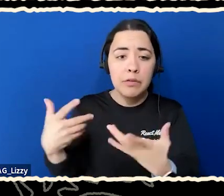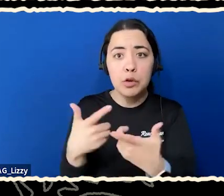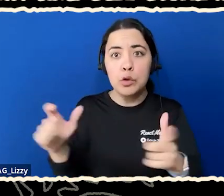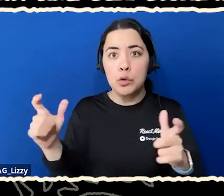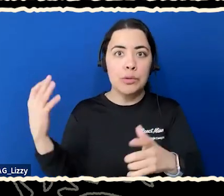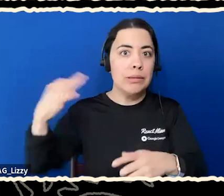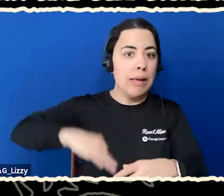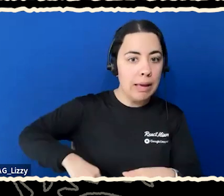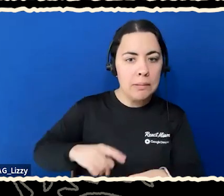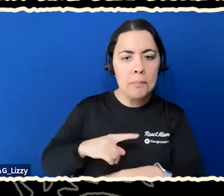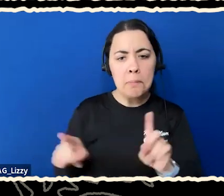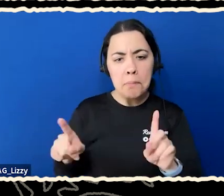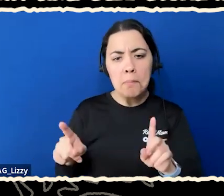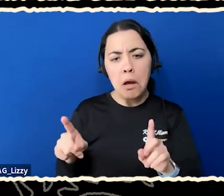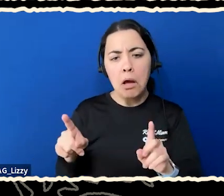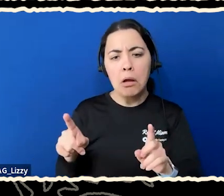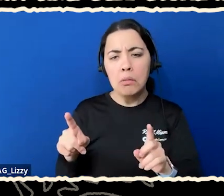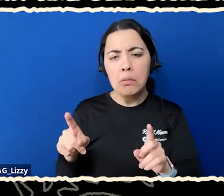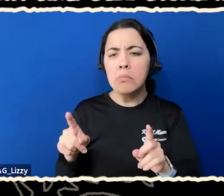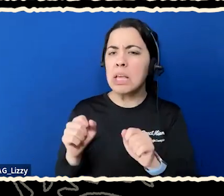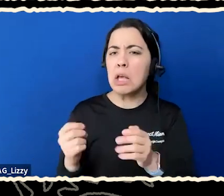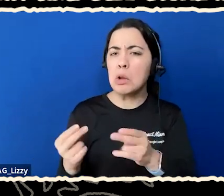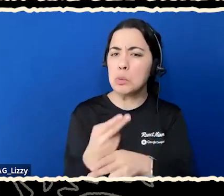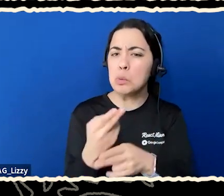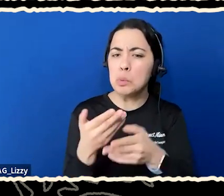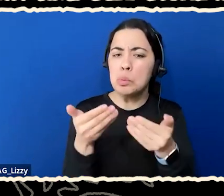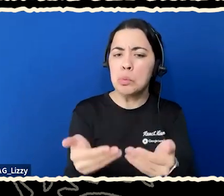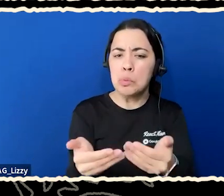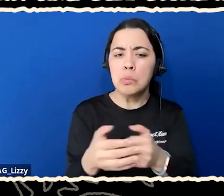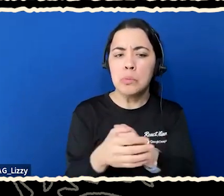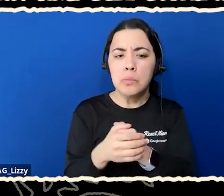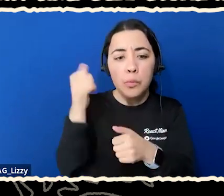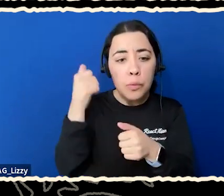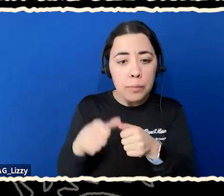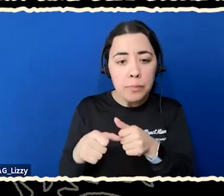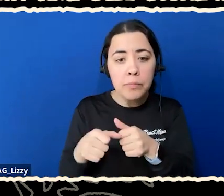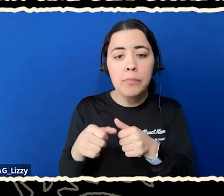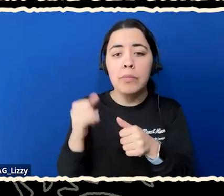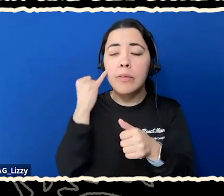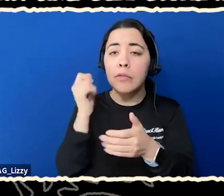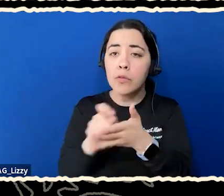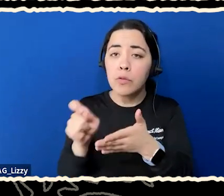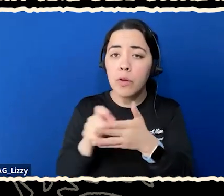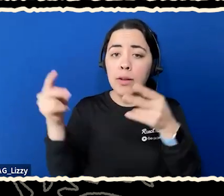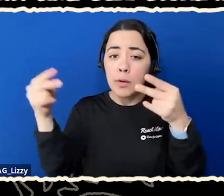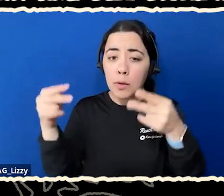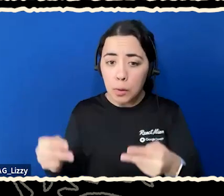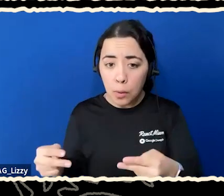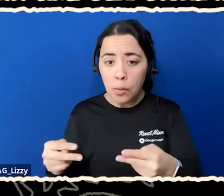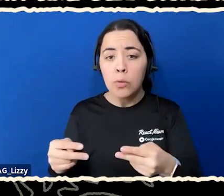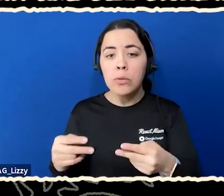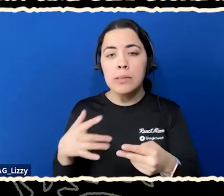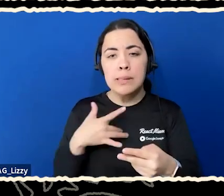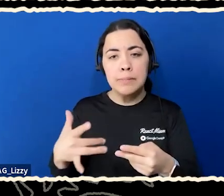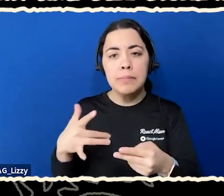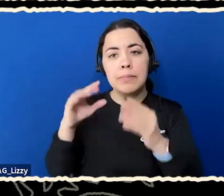when writing code, or more likely teach your AI agent to remember them when writing your code.